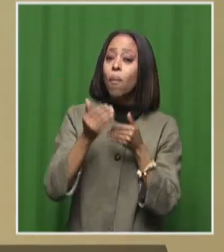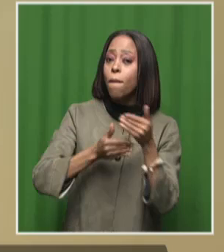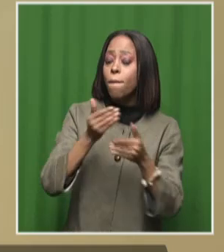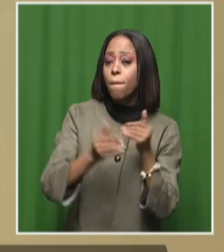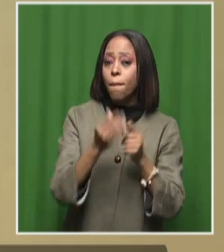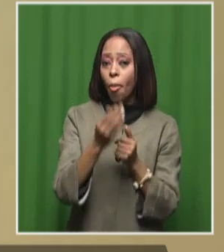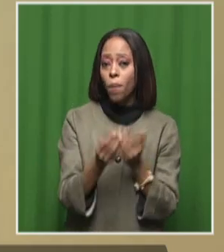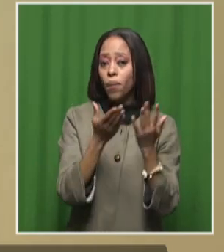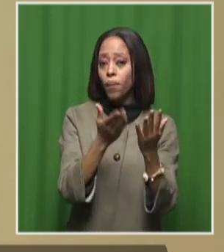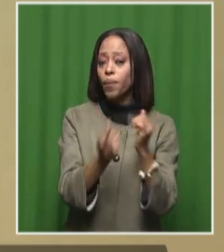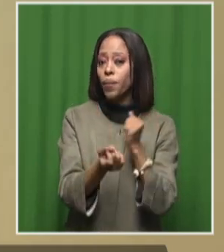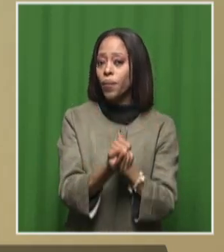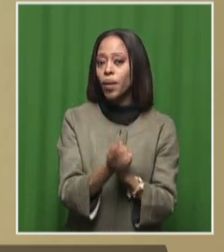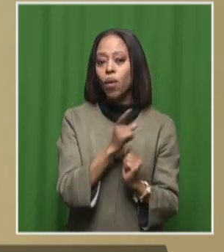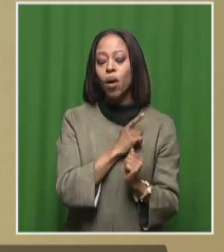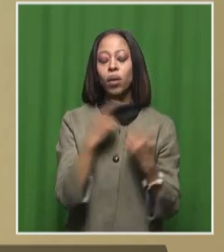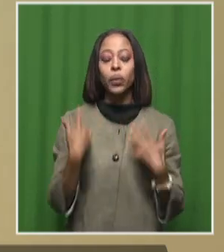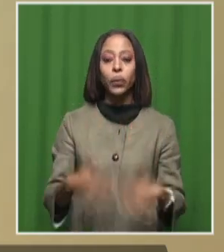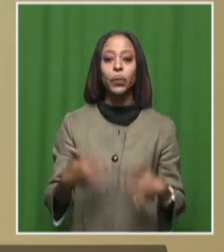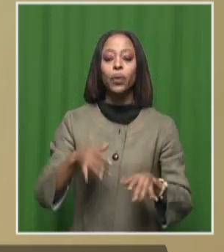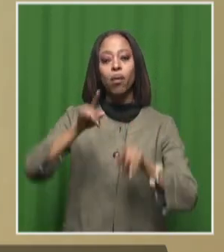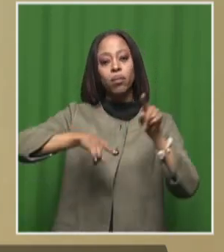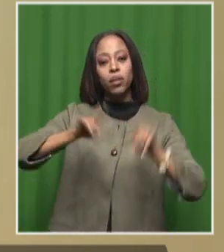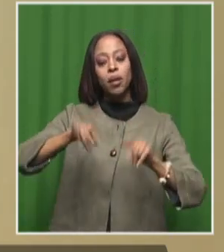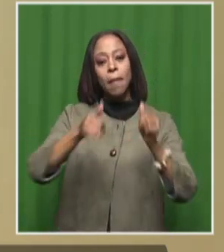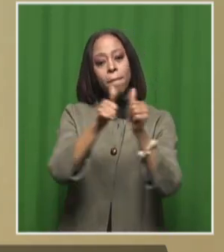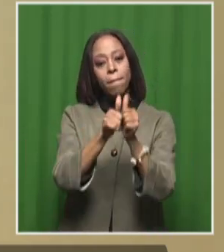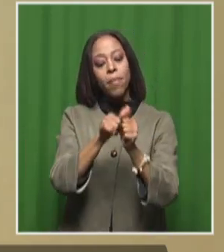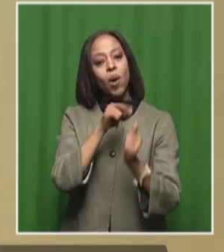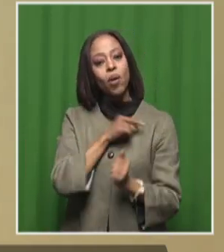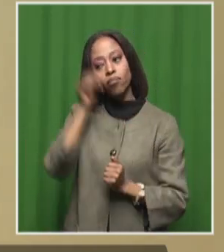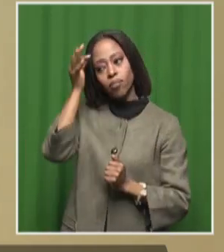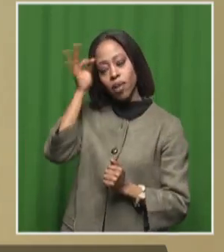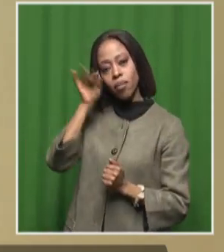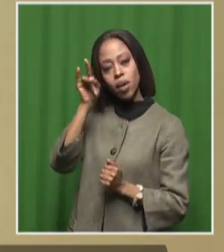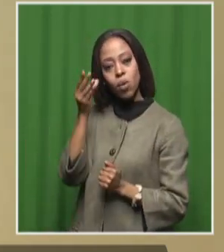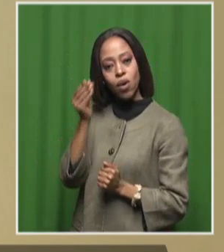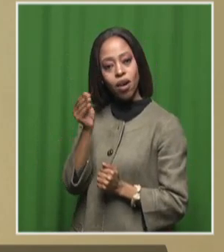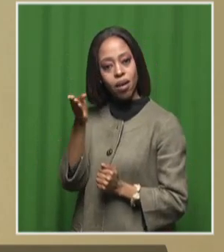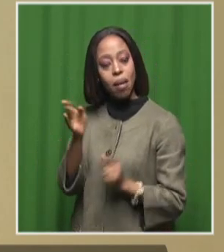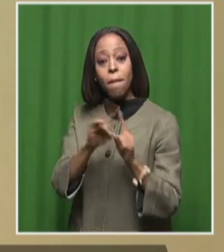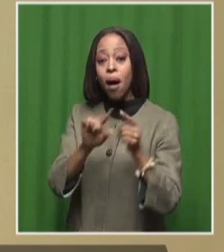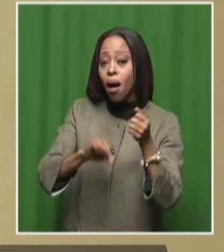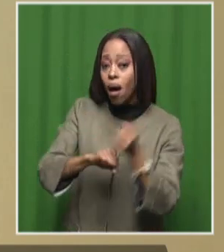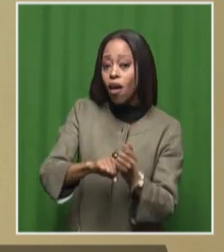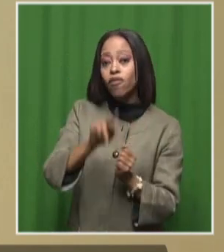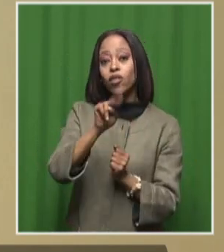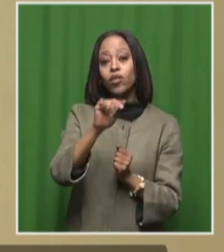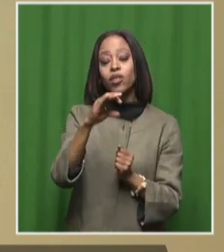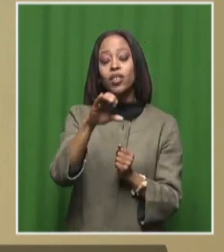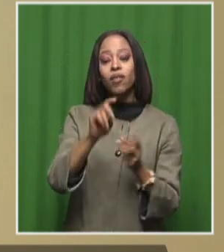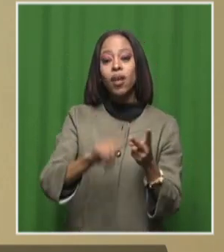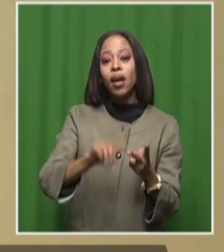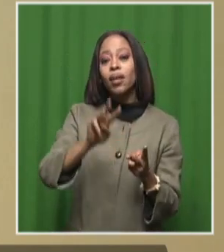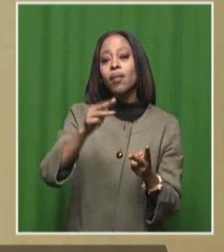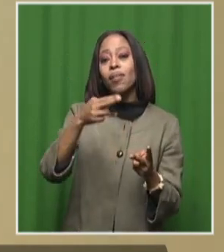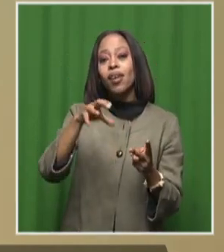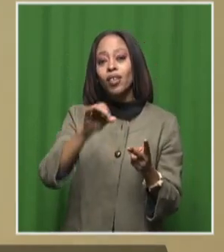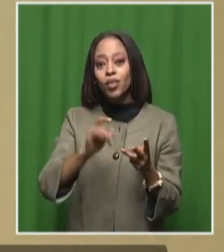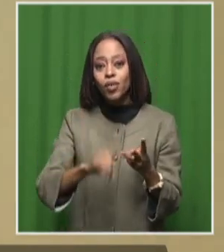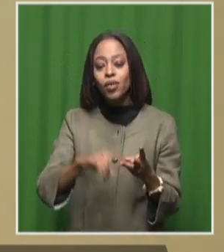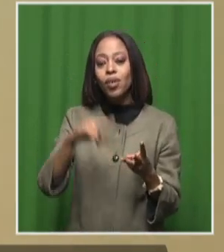is thanks to the different partners, government on the driver's seat, but support from UNICEF, WHO, and also